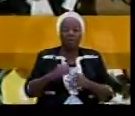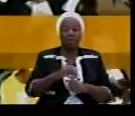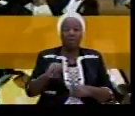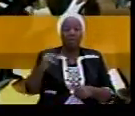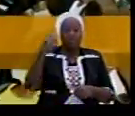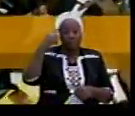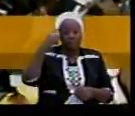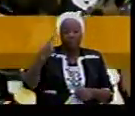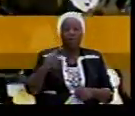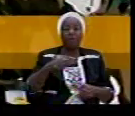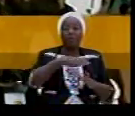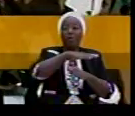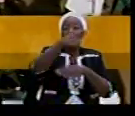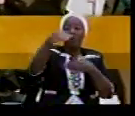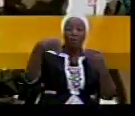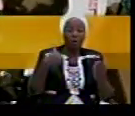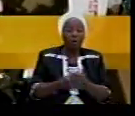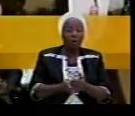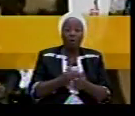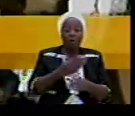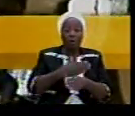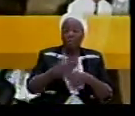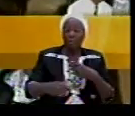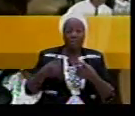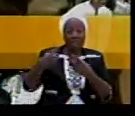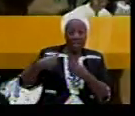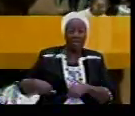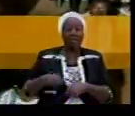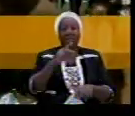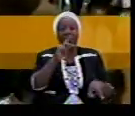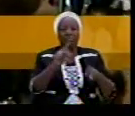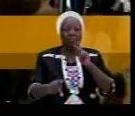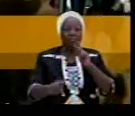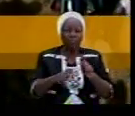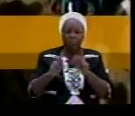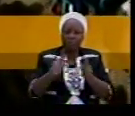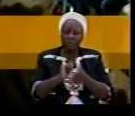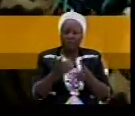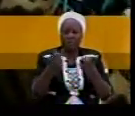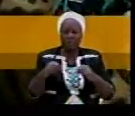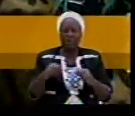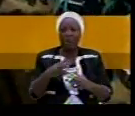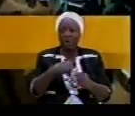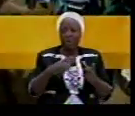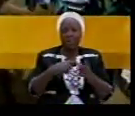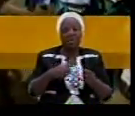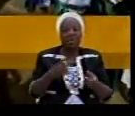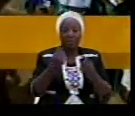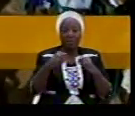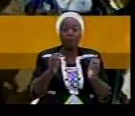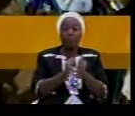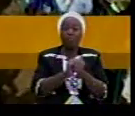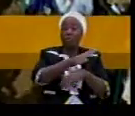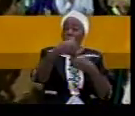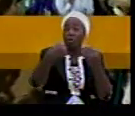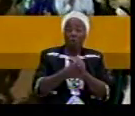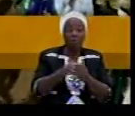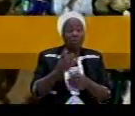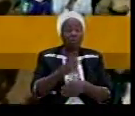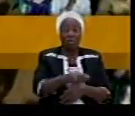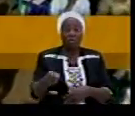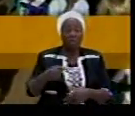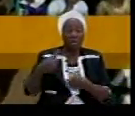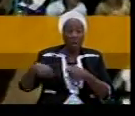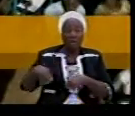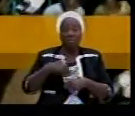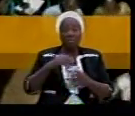wholehearted citizens. The people that come and they say, with all my heart and with all my soul, I have